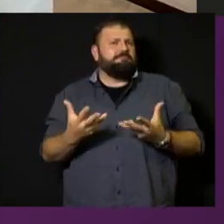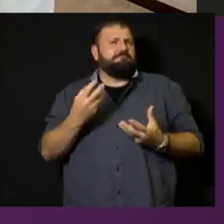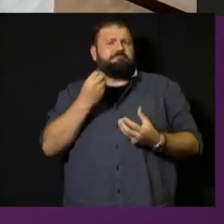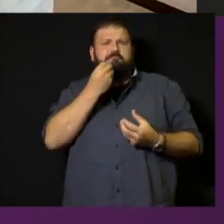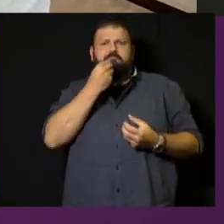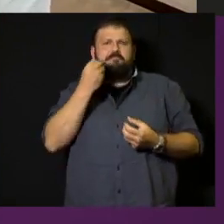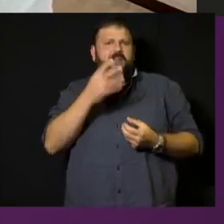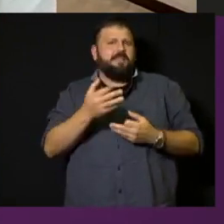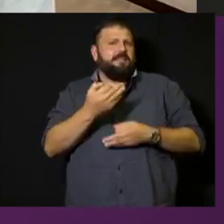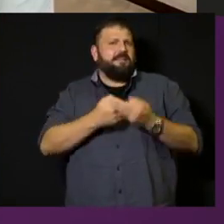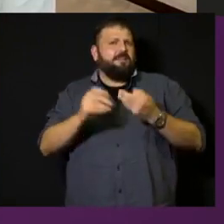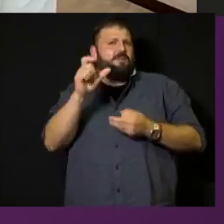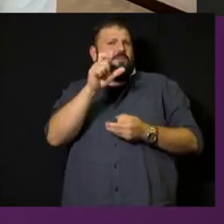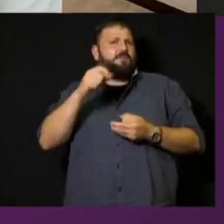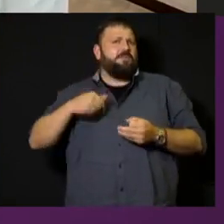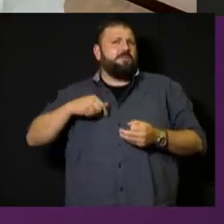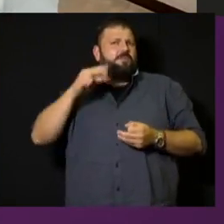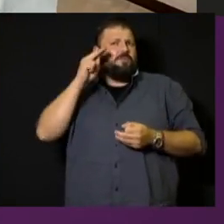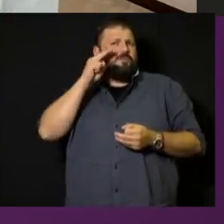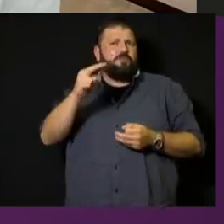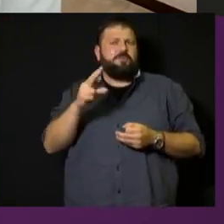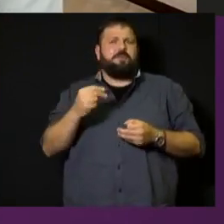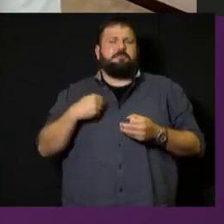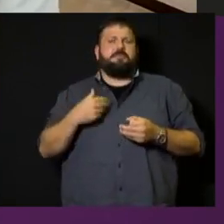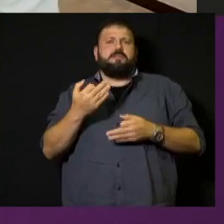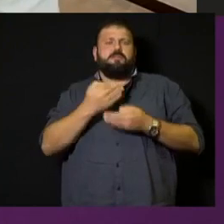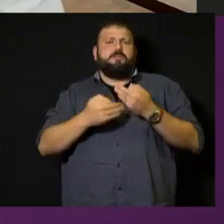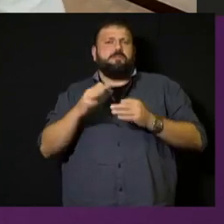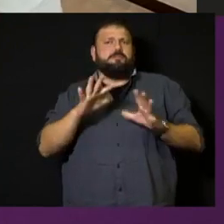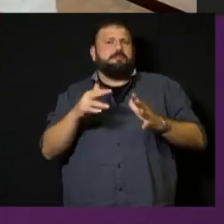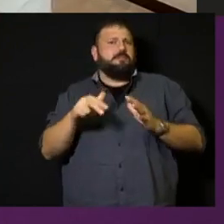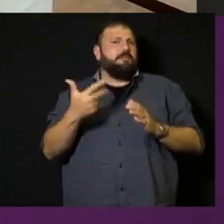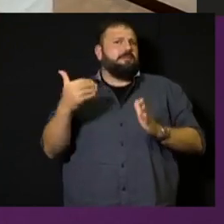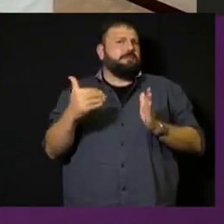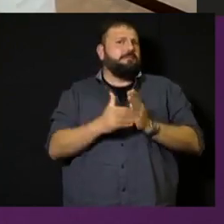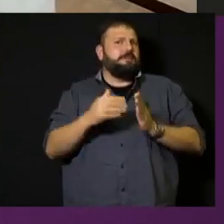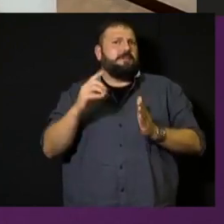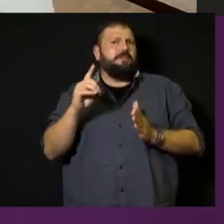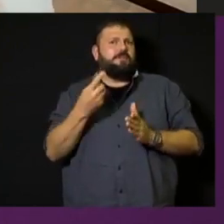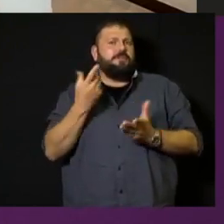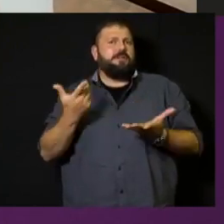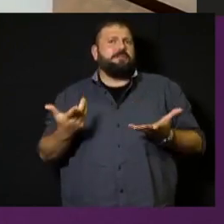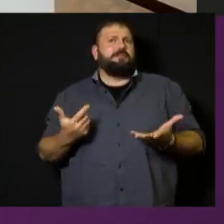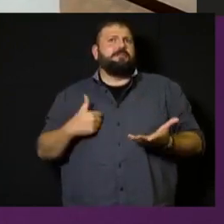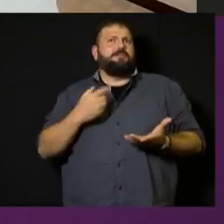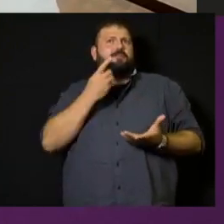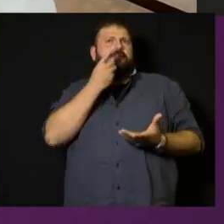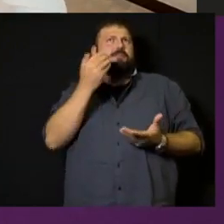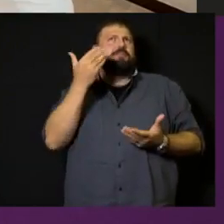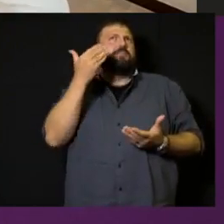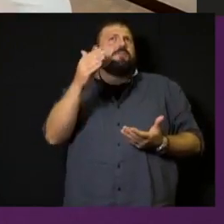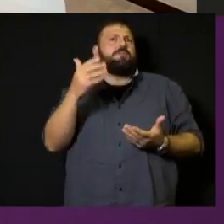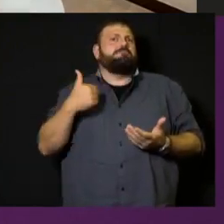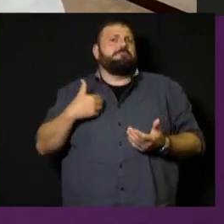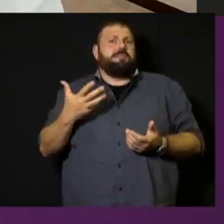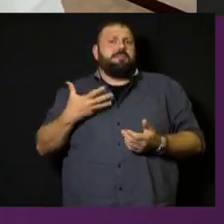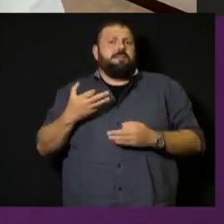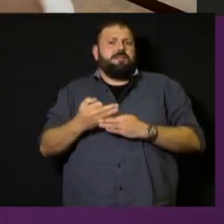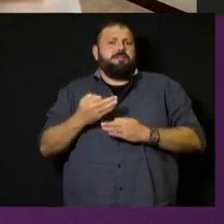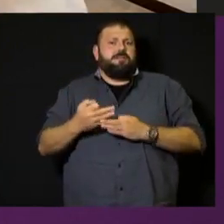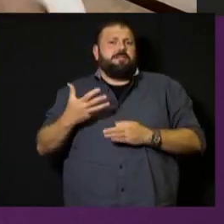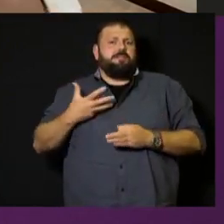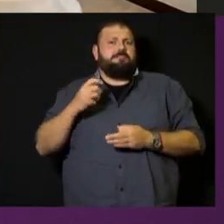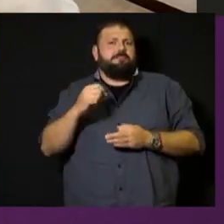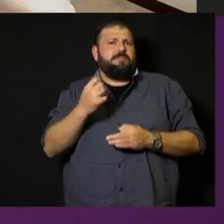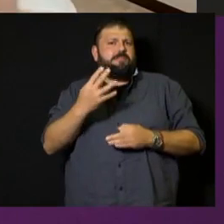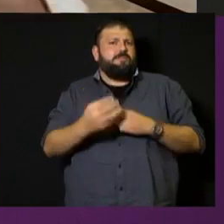Very impressive. When I saw my checkbook, almost $13,000, I said, Lord, I'm 24 years